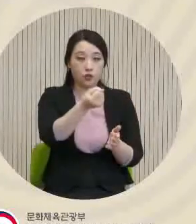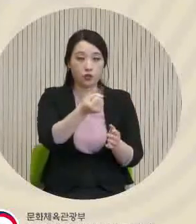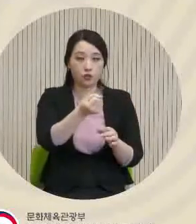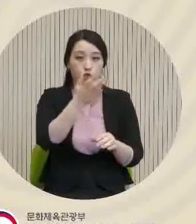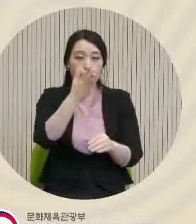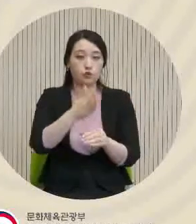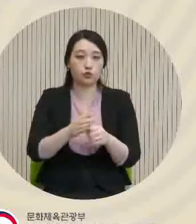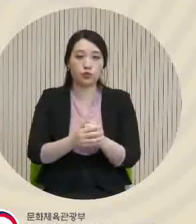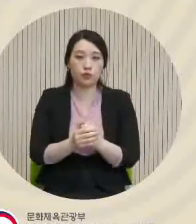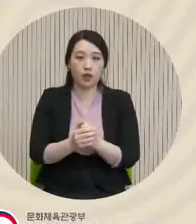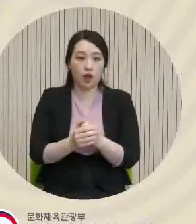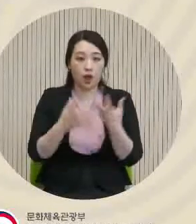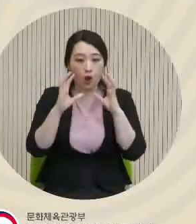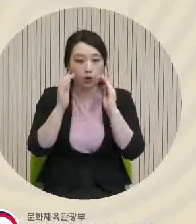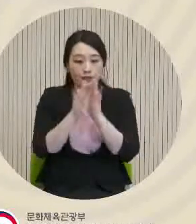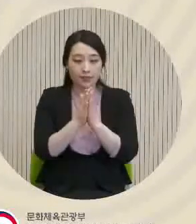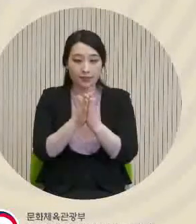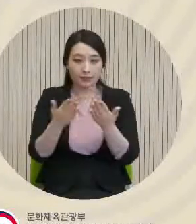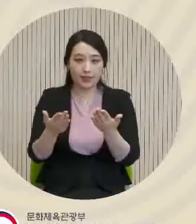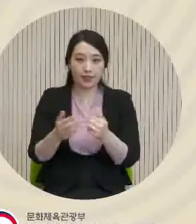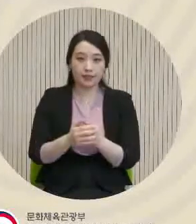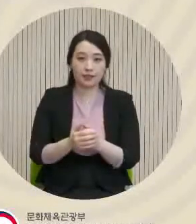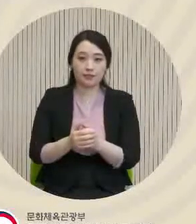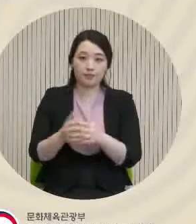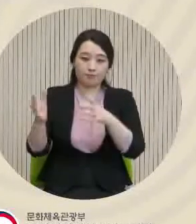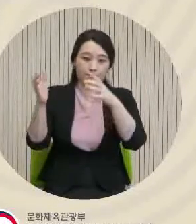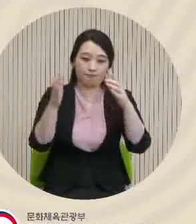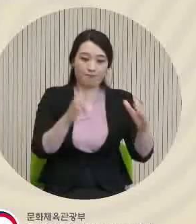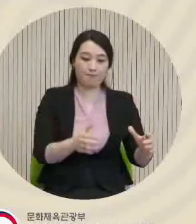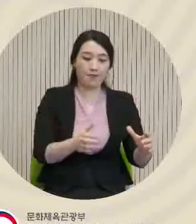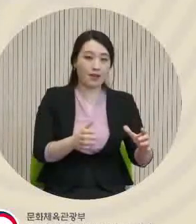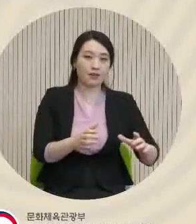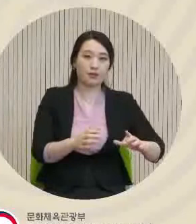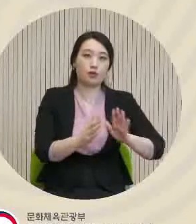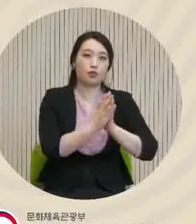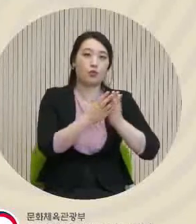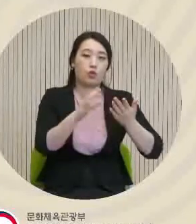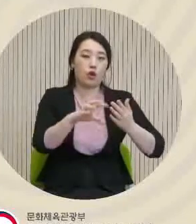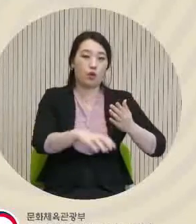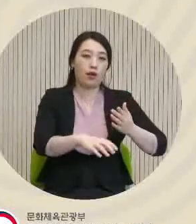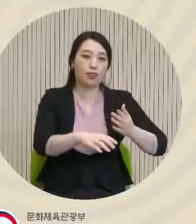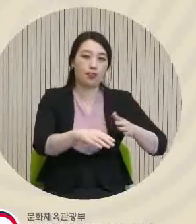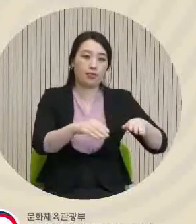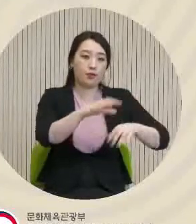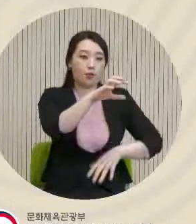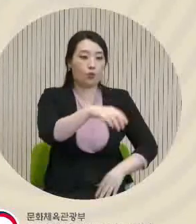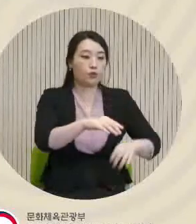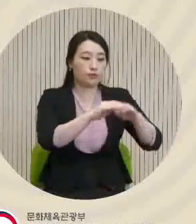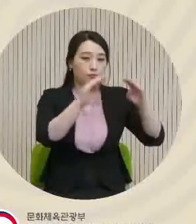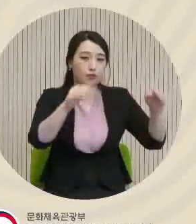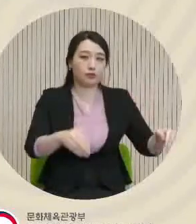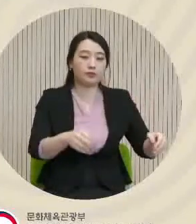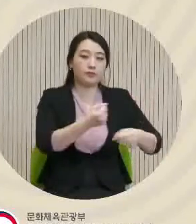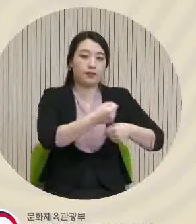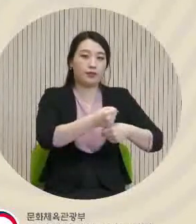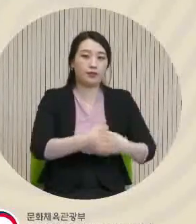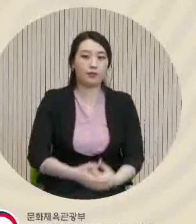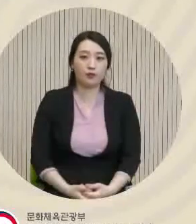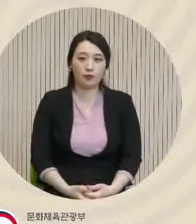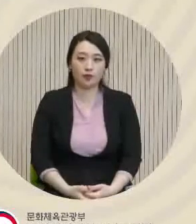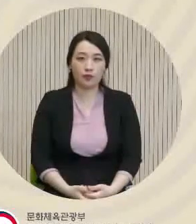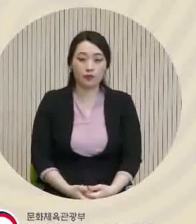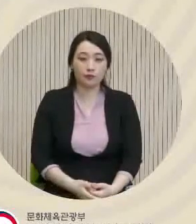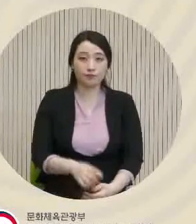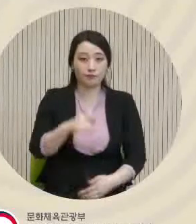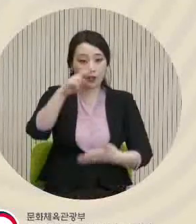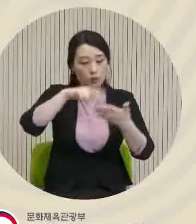we shelved 1,100 bags on the campus, well, actually, first floor of the campus, which is the called Children Libraries Corner.